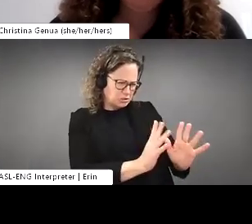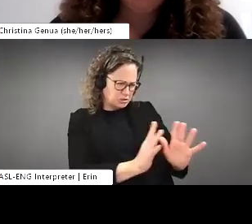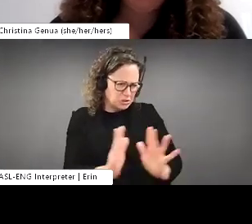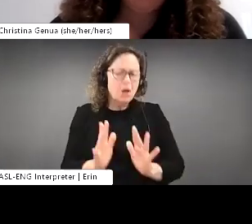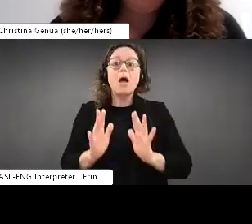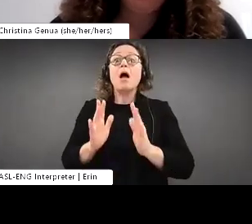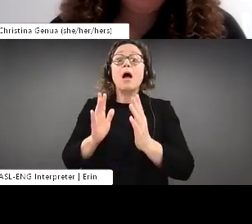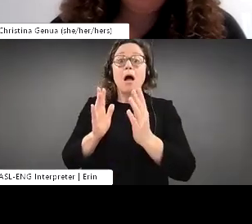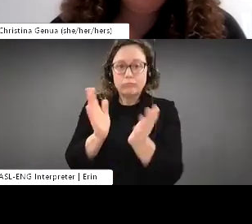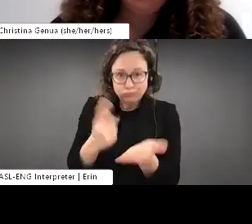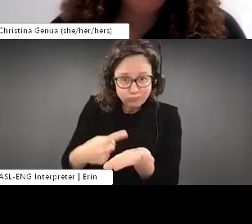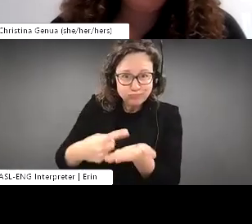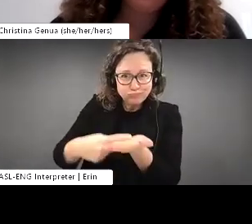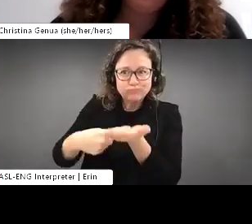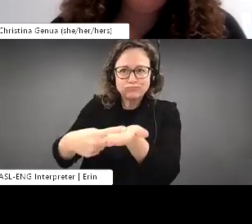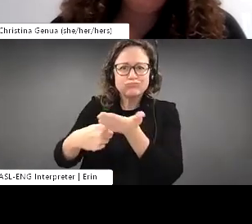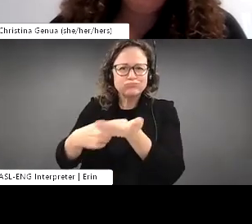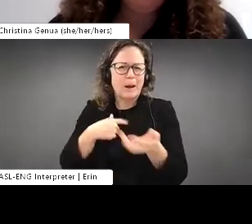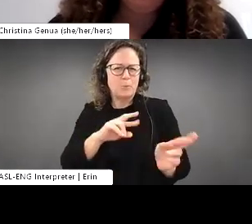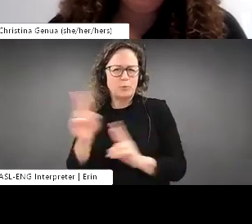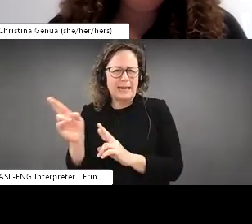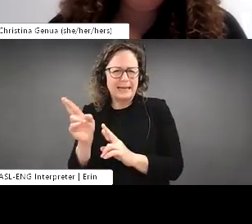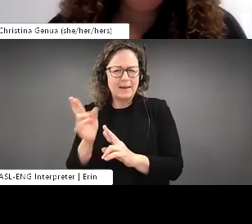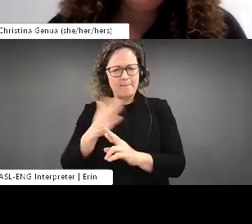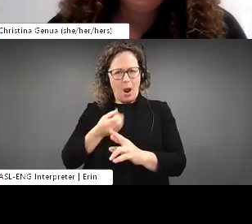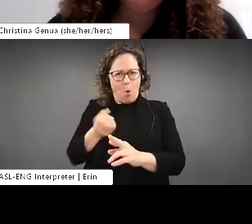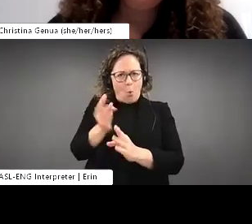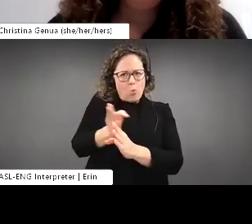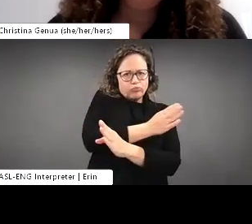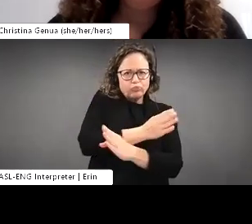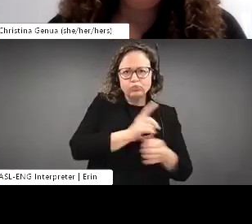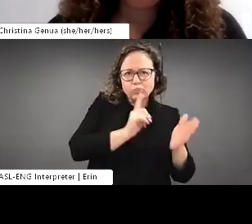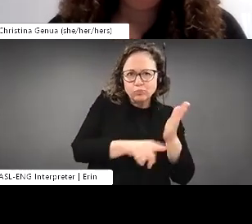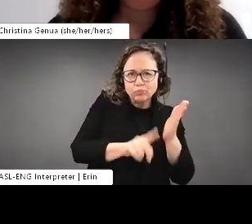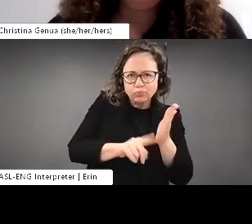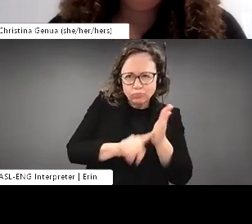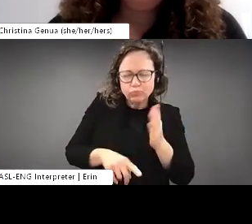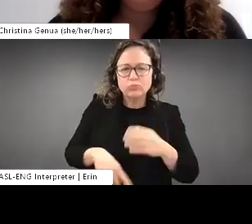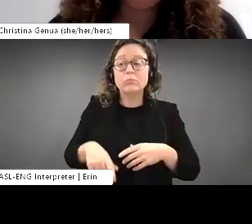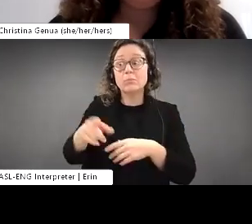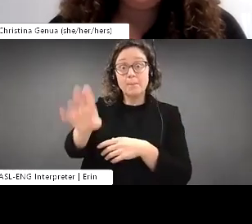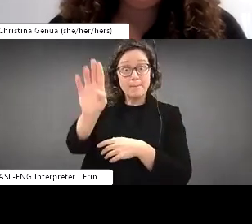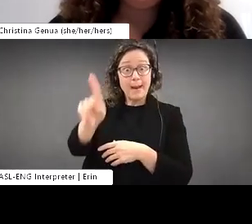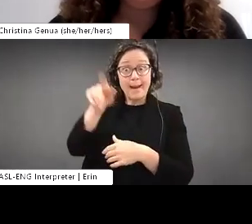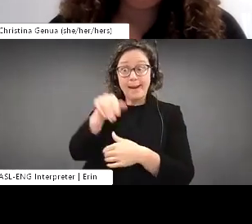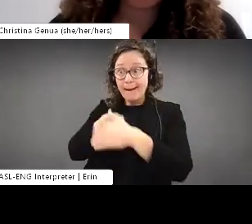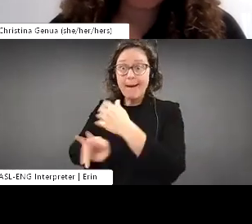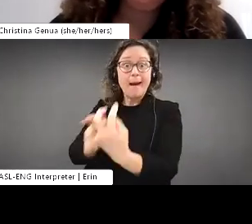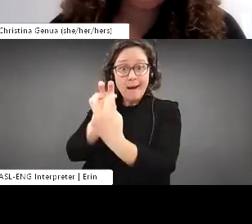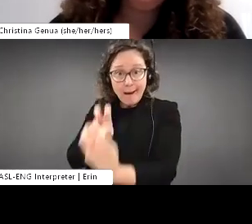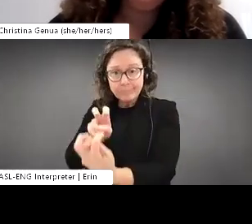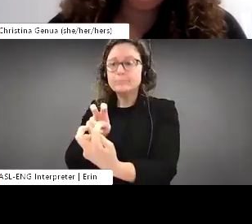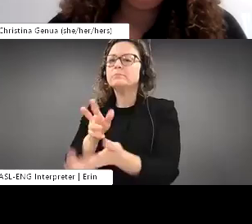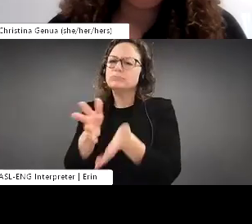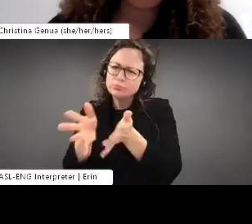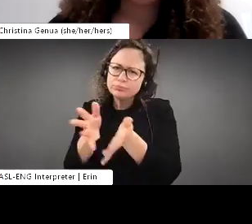that conversation with the bank representative. Um, and their role in the branches is to ensure